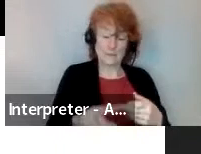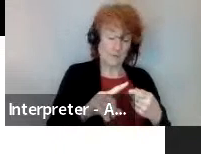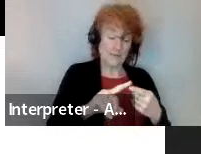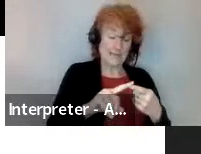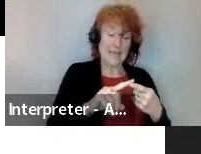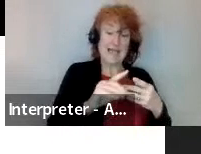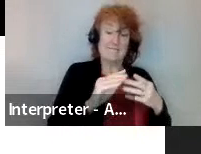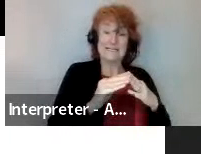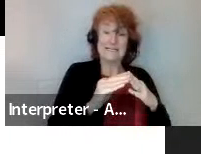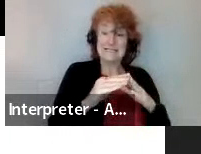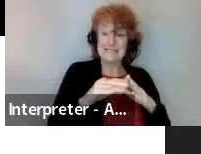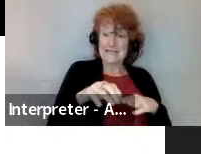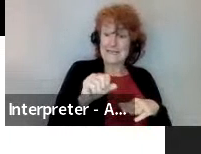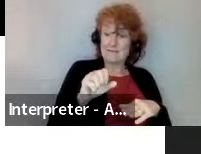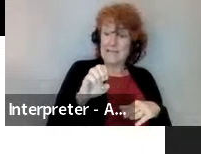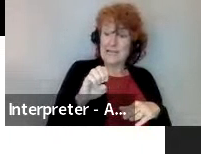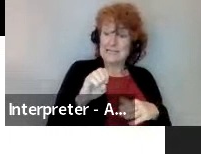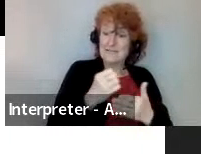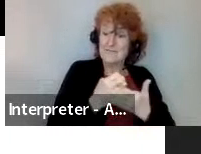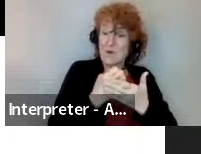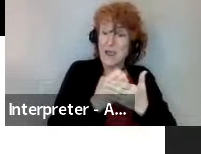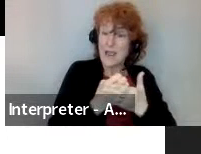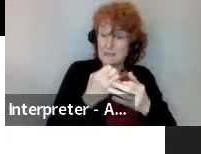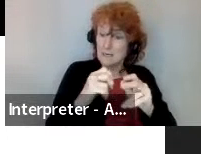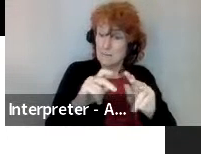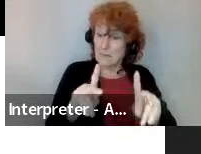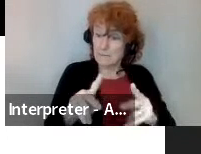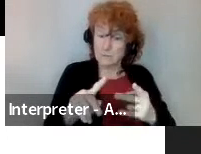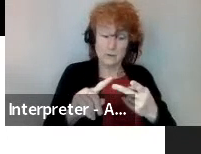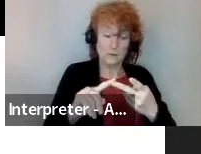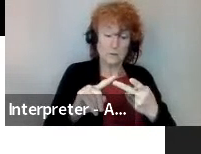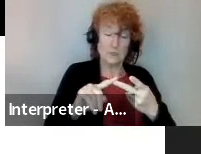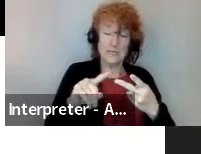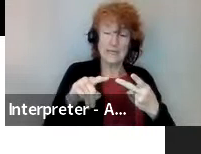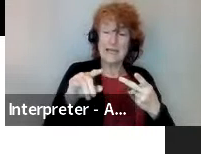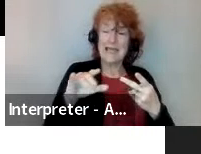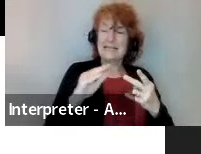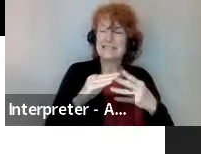Economic Opportunity and City of Yes for Carbon Neutrality. Next slide, please.